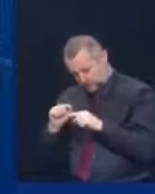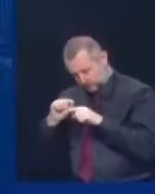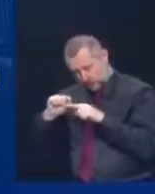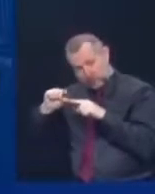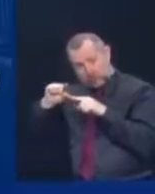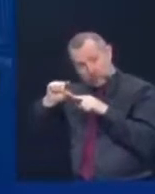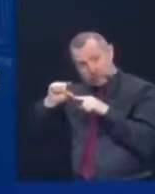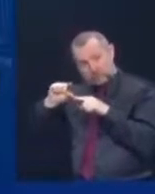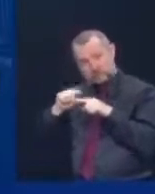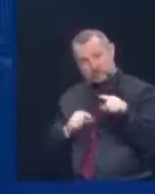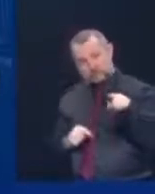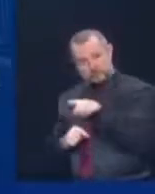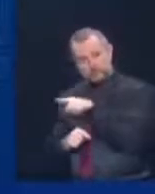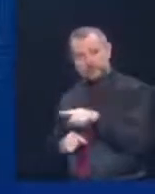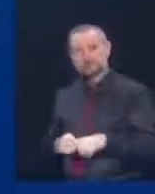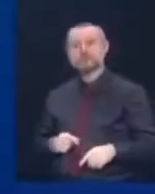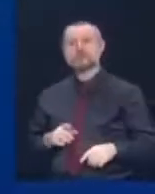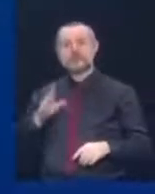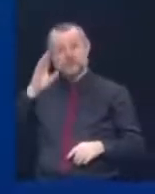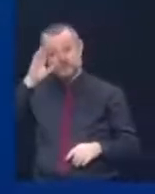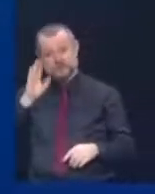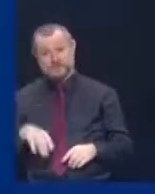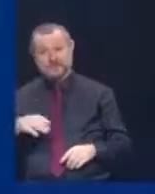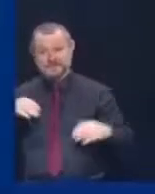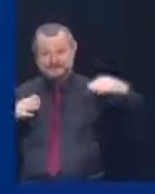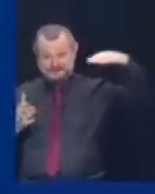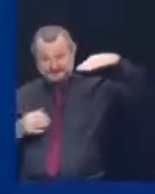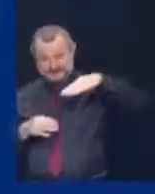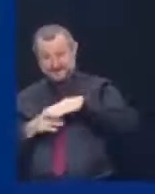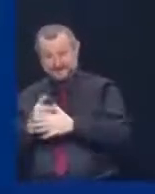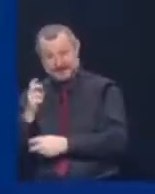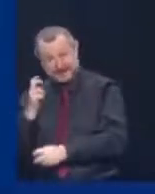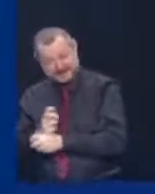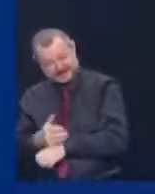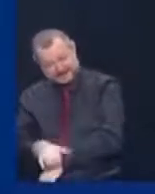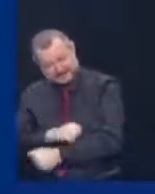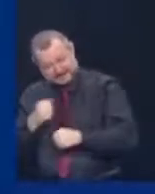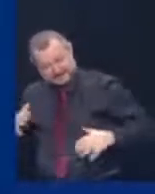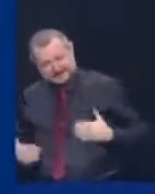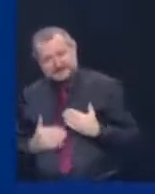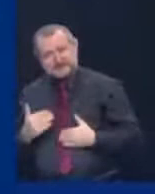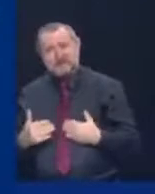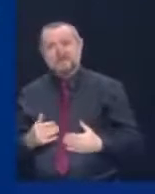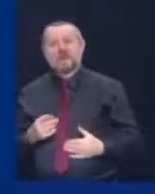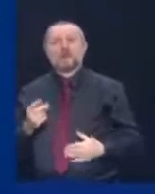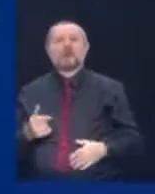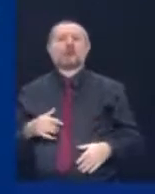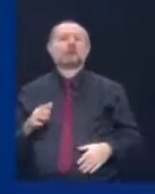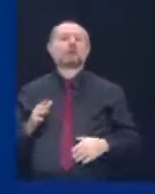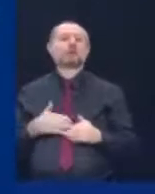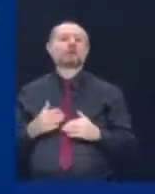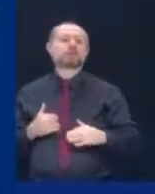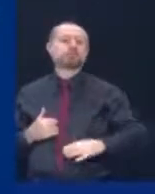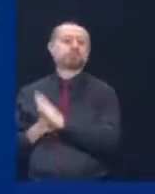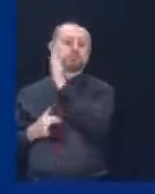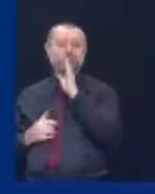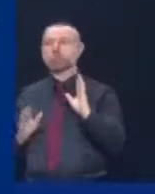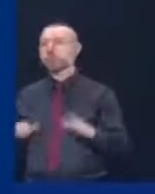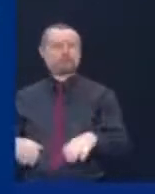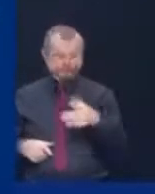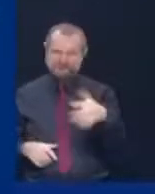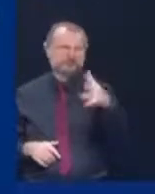up a lot easier than you brought the rate down. If our actions change, the rate